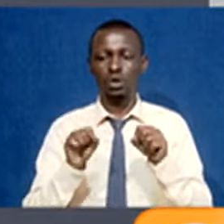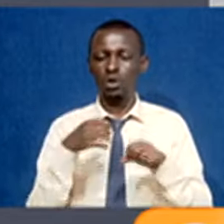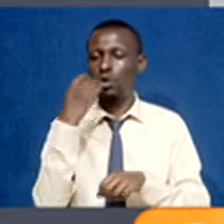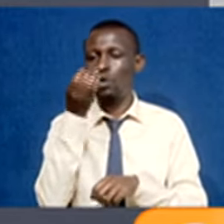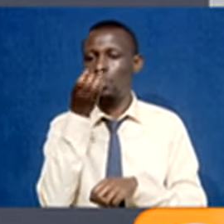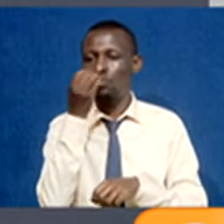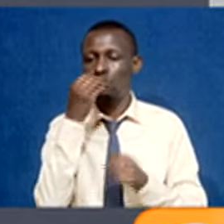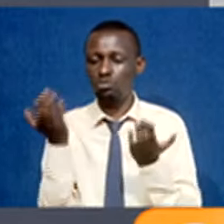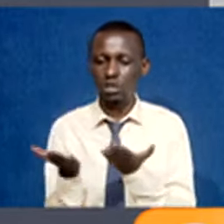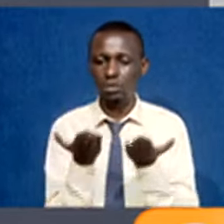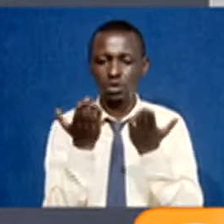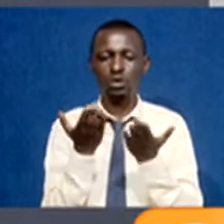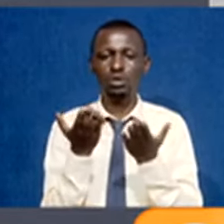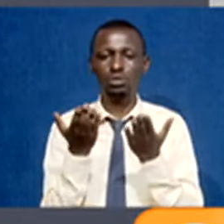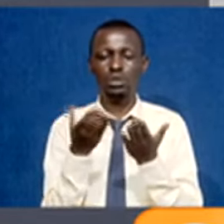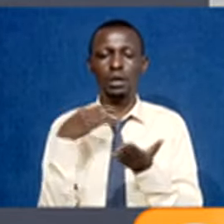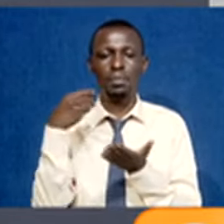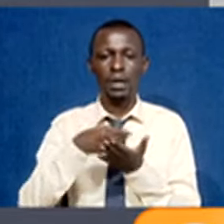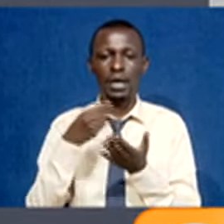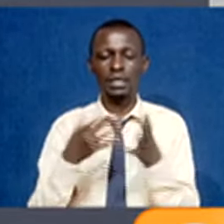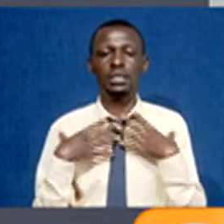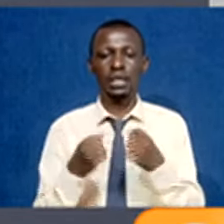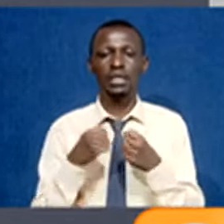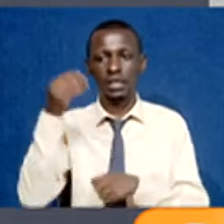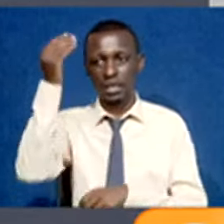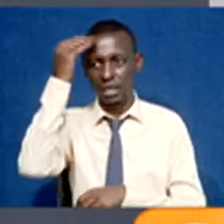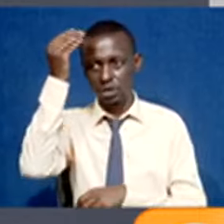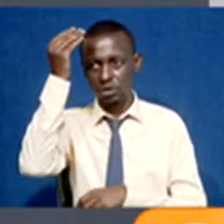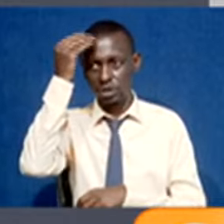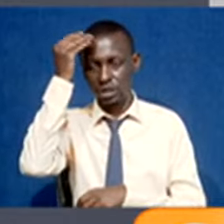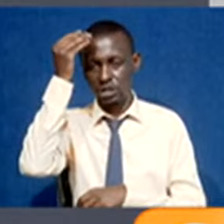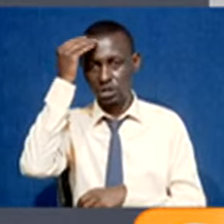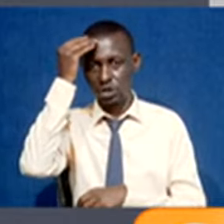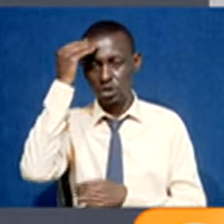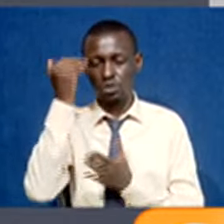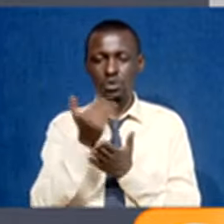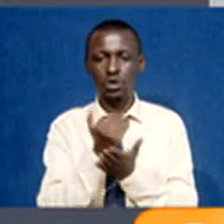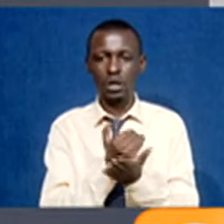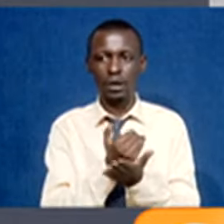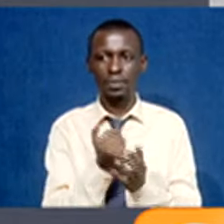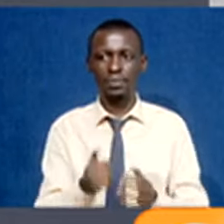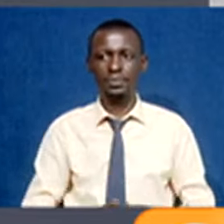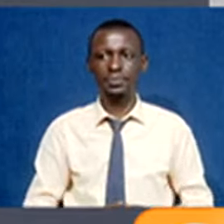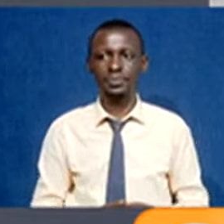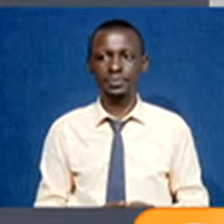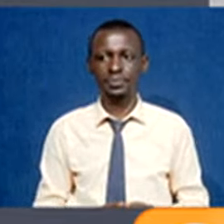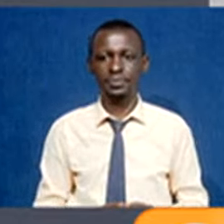Improvement Through Cash and Health Education Complementary Program.